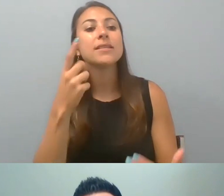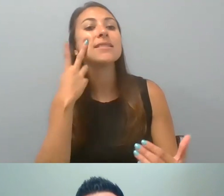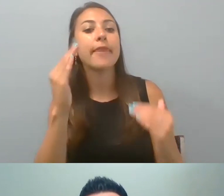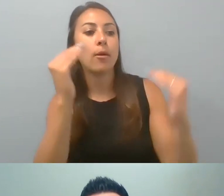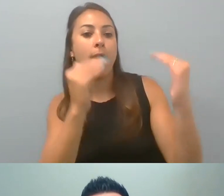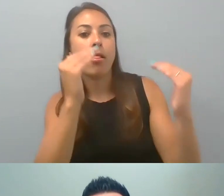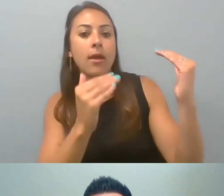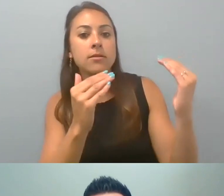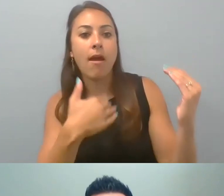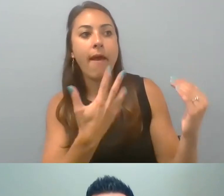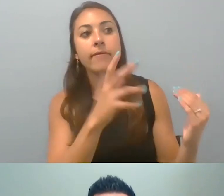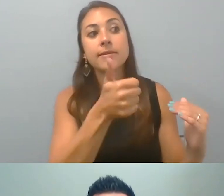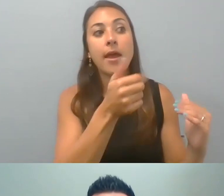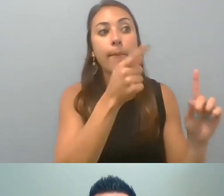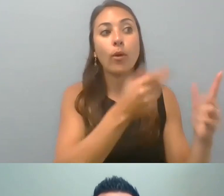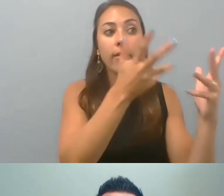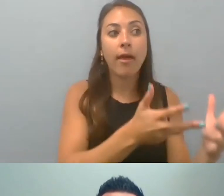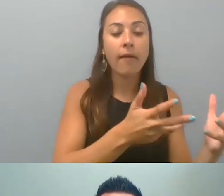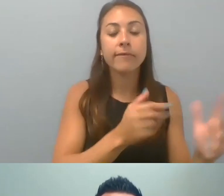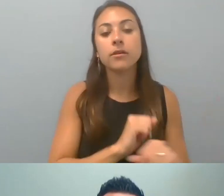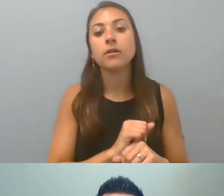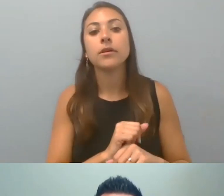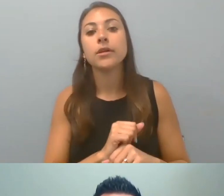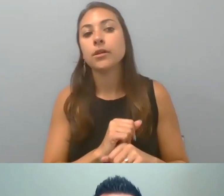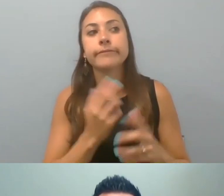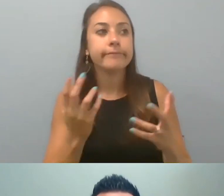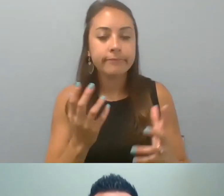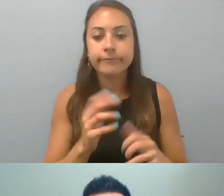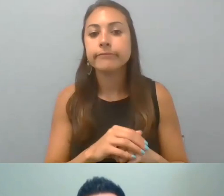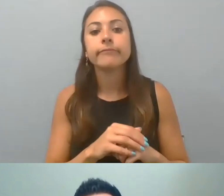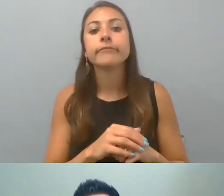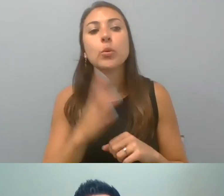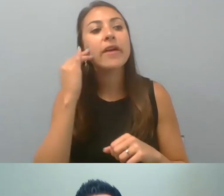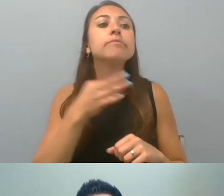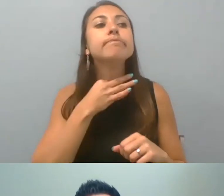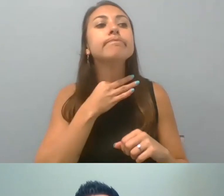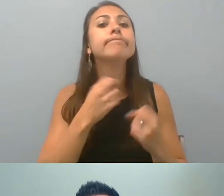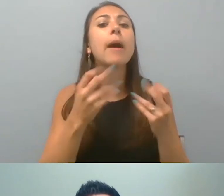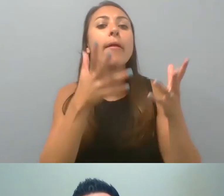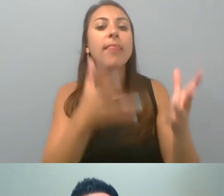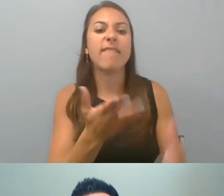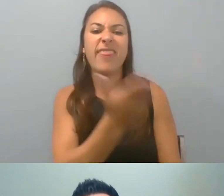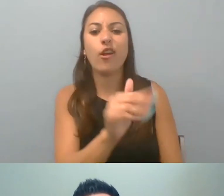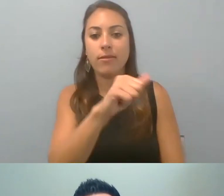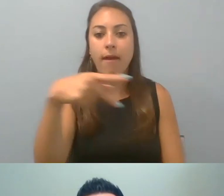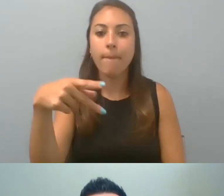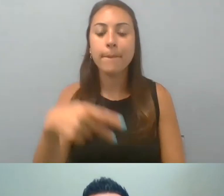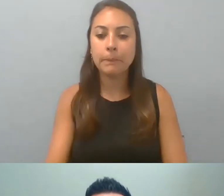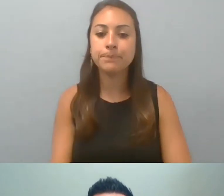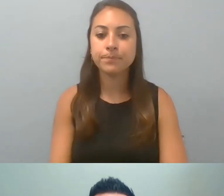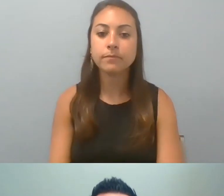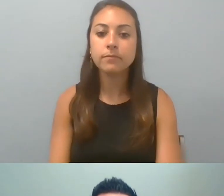dining hall, and right before they place an order, whatever they choose, or just if they're curious. Also, at all of